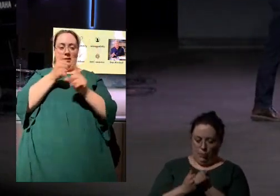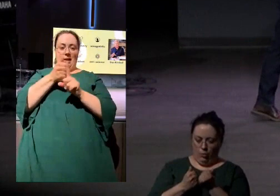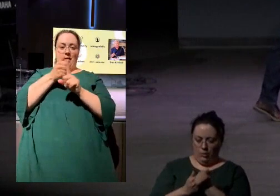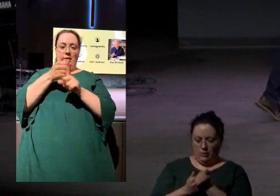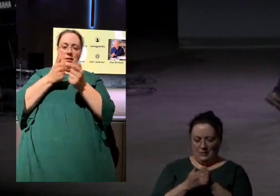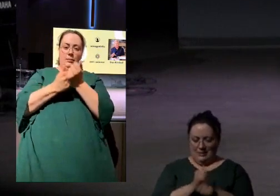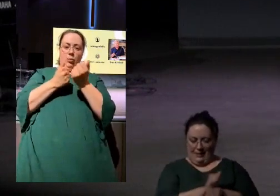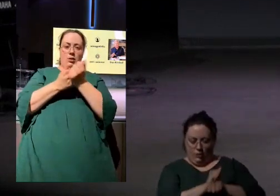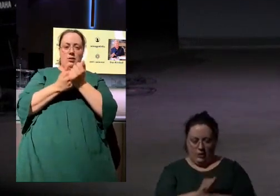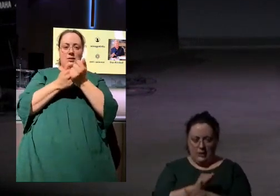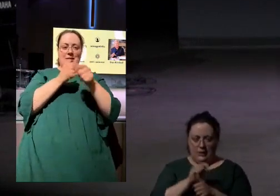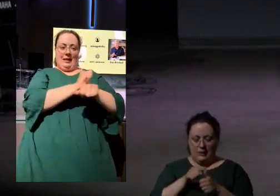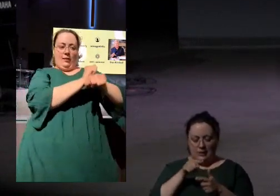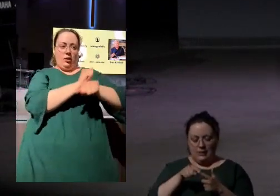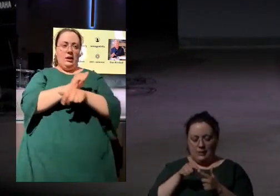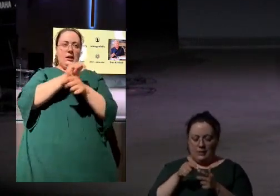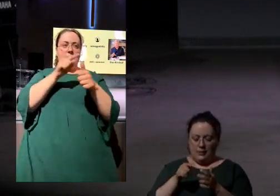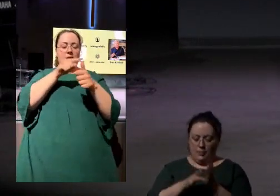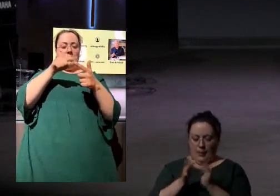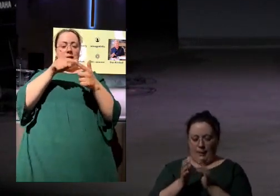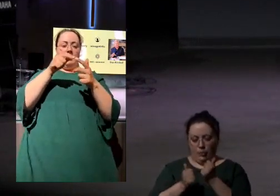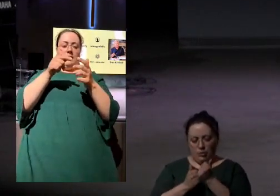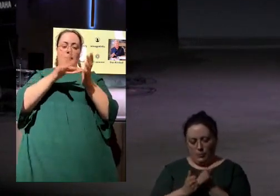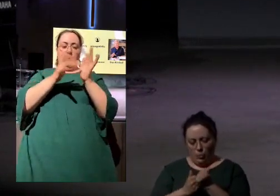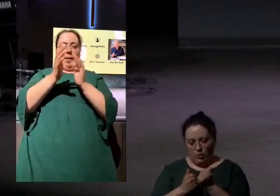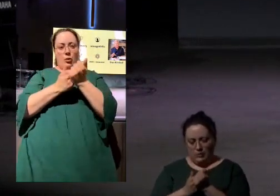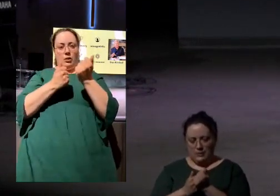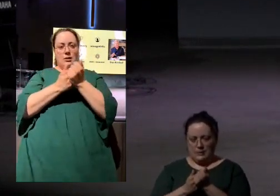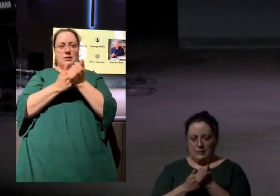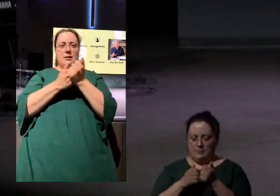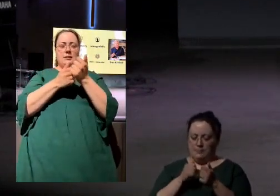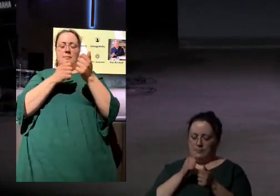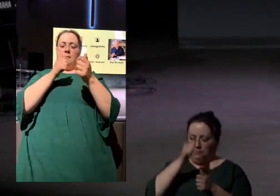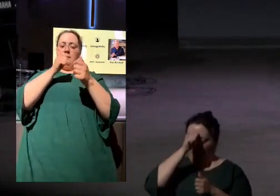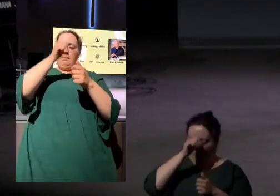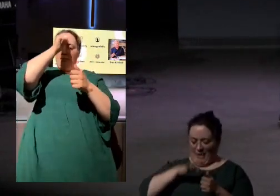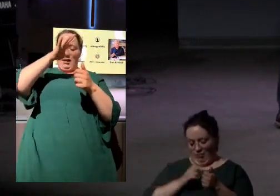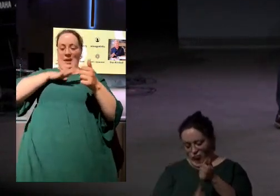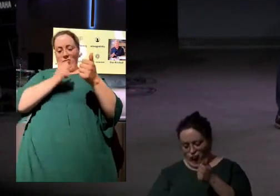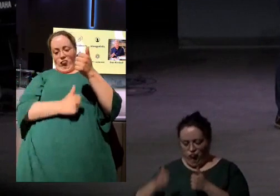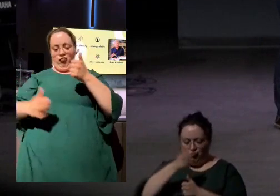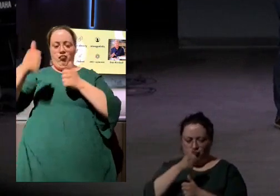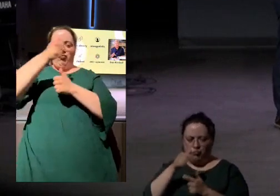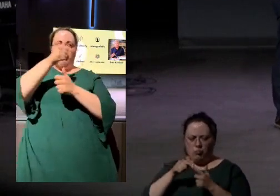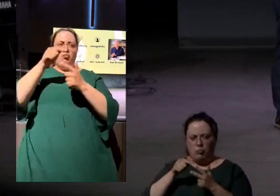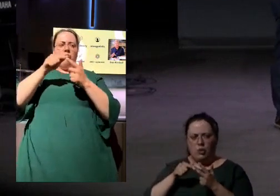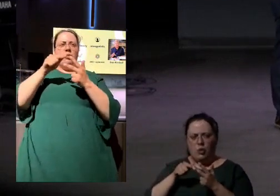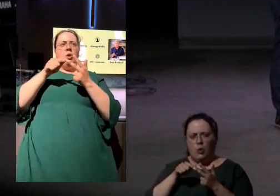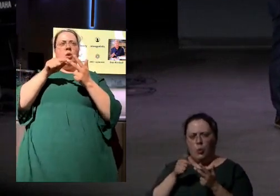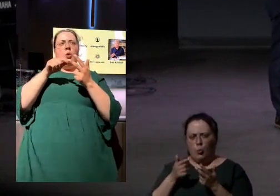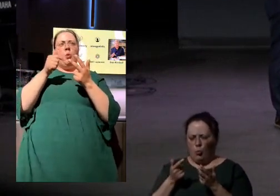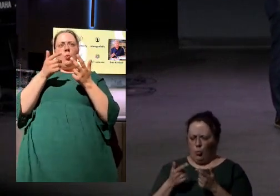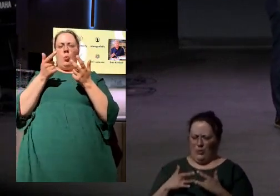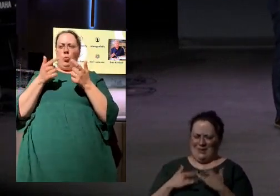misogynistic? Is the Bible intolerant of other religions? What's with the violence in the